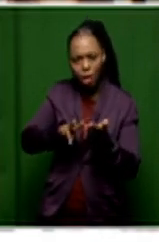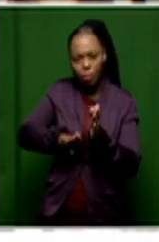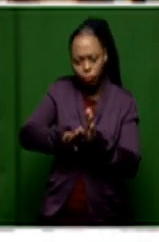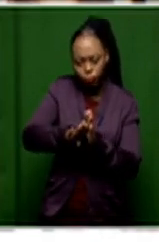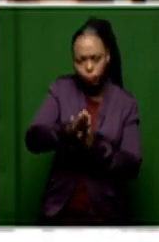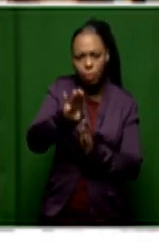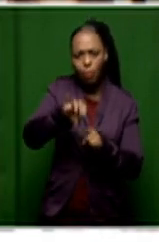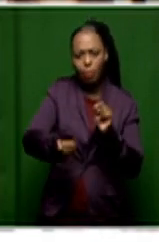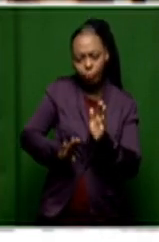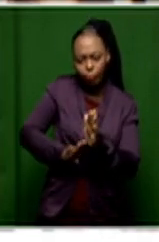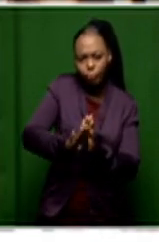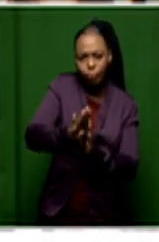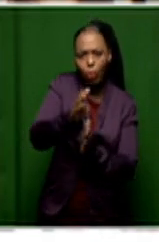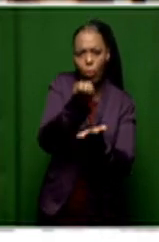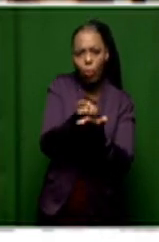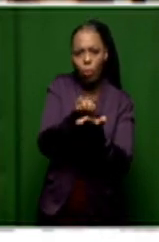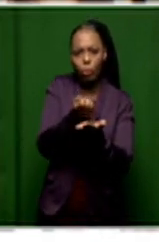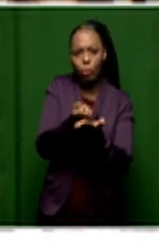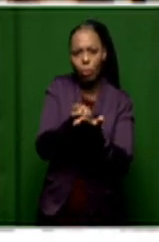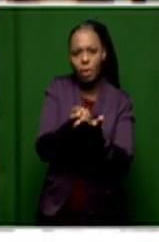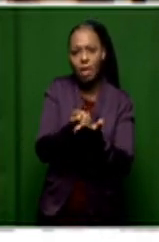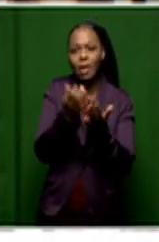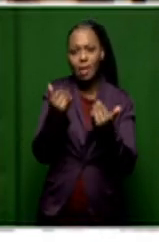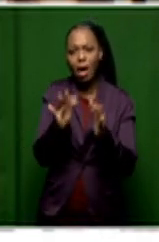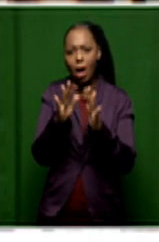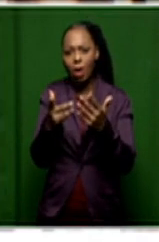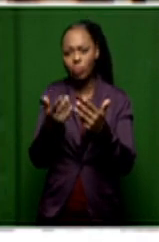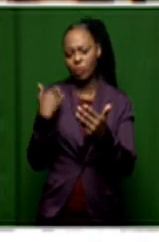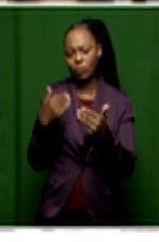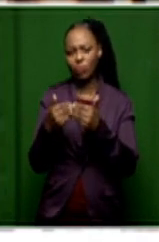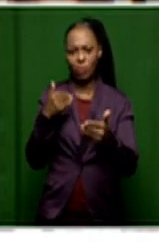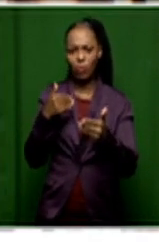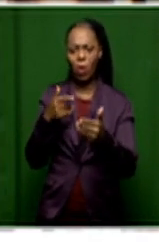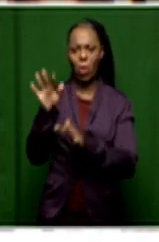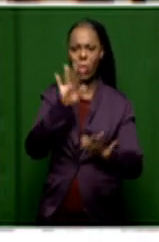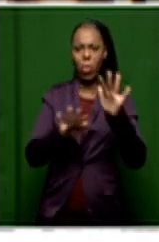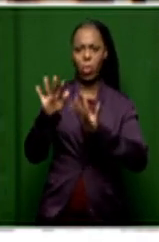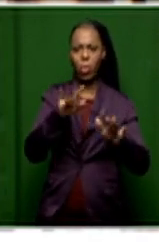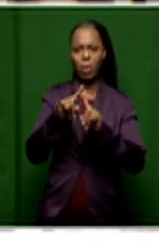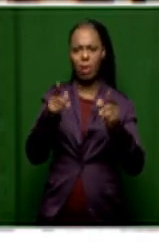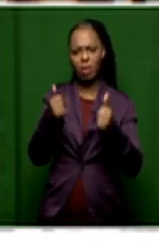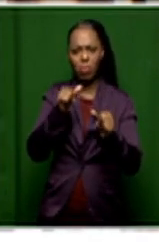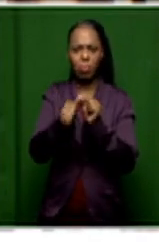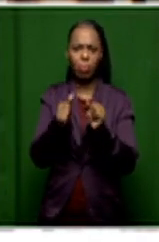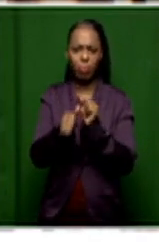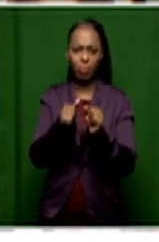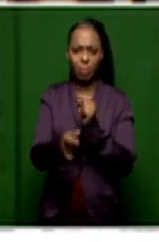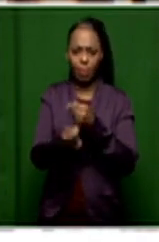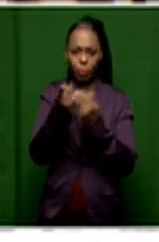only need to look around and see how much more traffic there is now than there was a few months ago to realize that this is actually